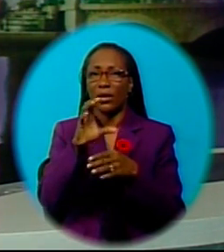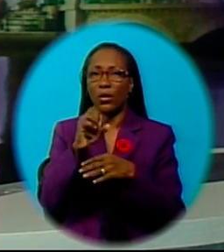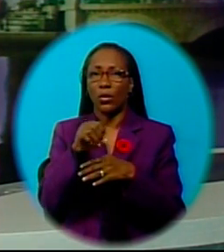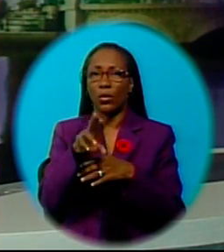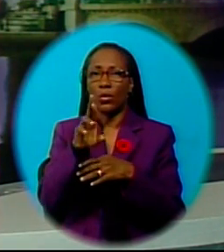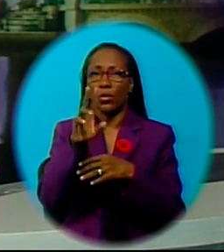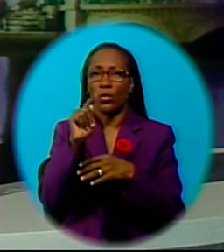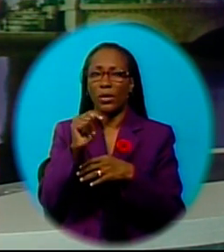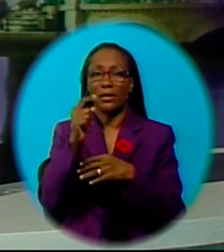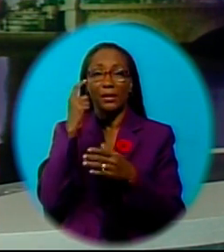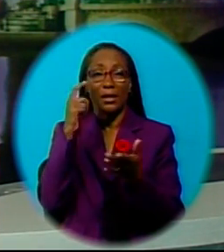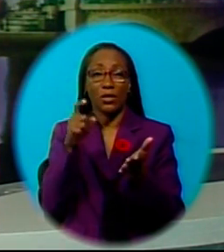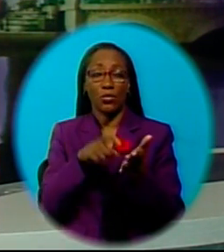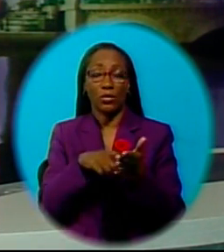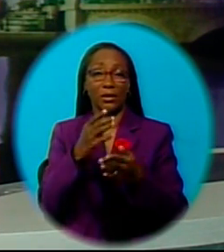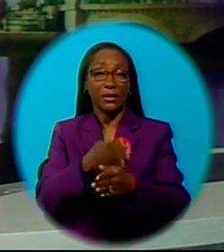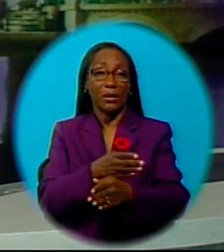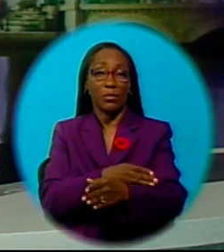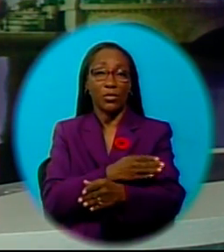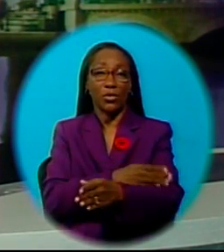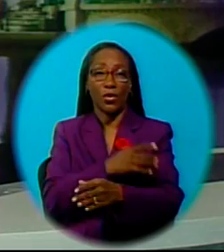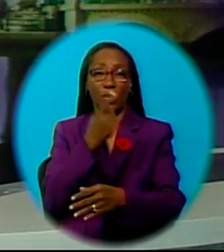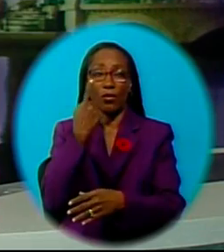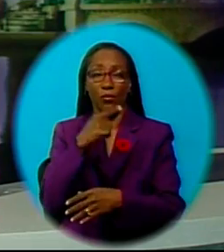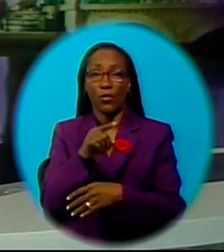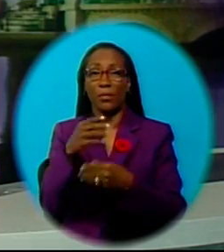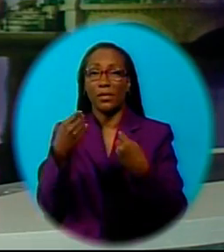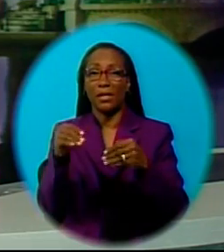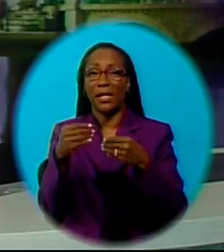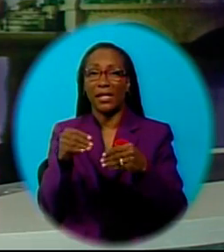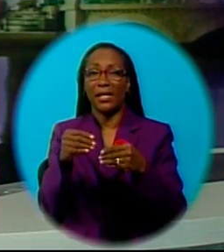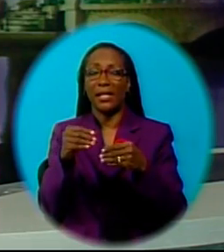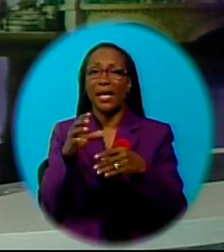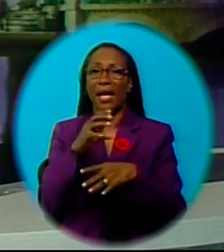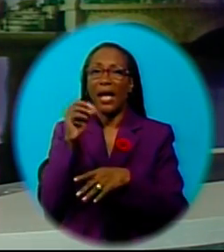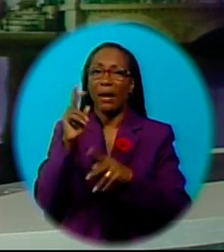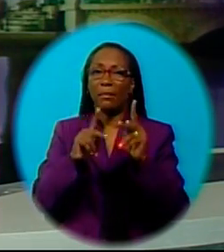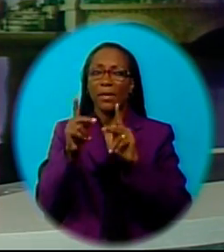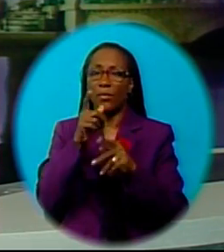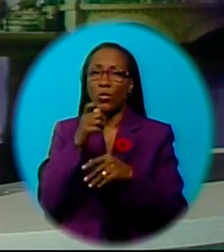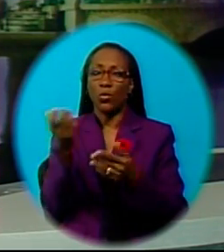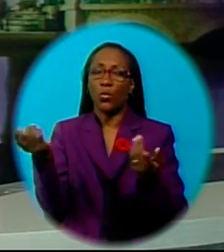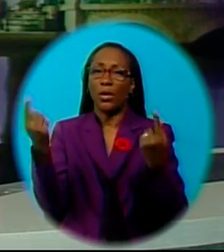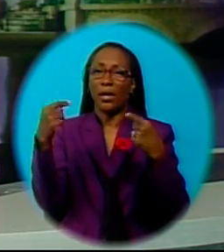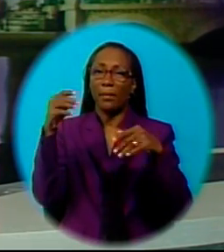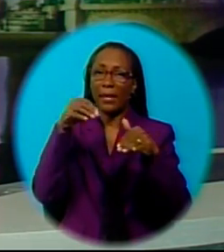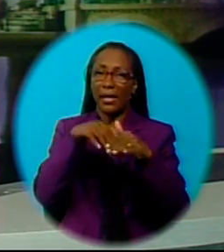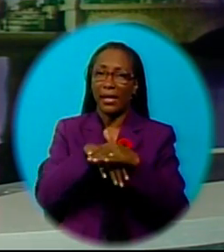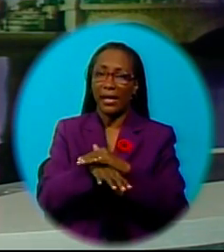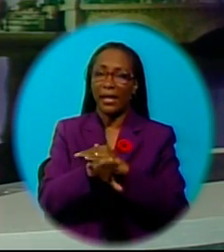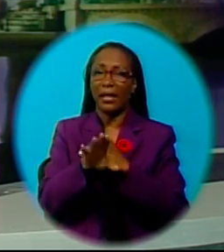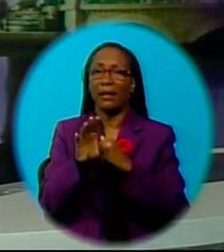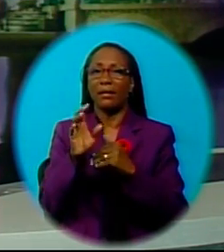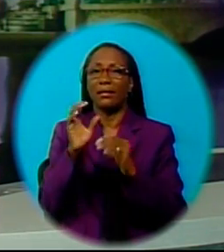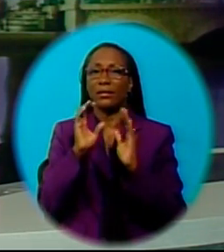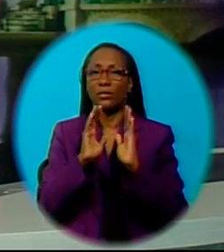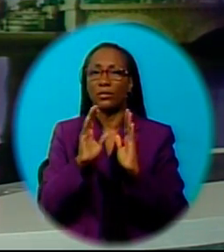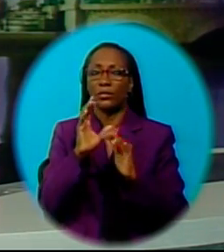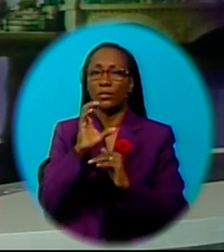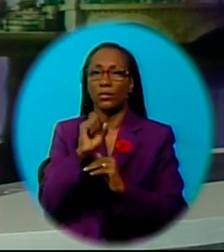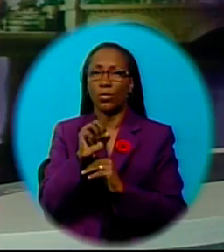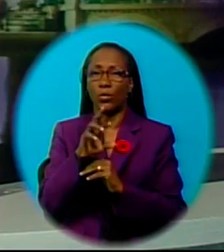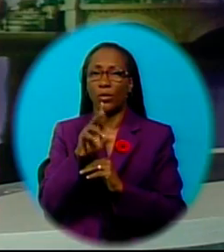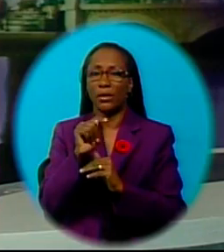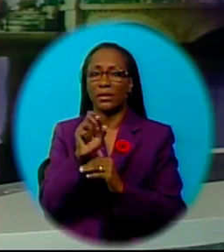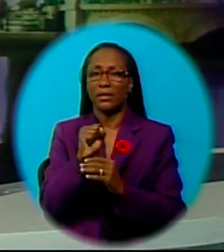improvement from both retail and in-store traffic and has made the necessary adjustments to meet the customer demand.